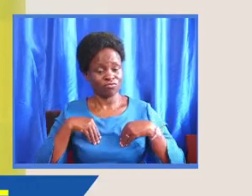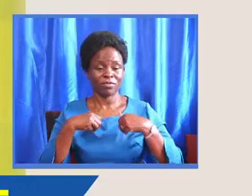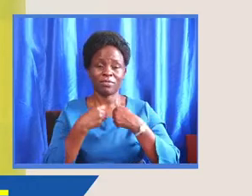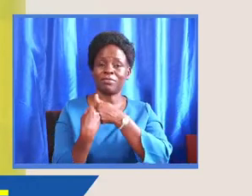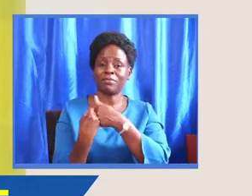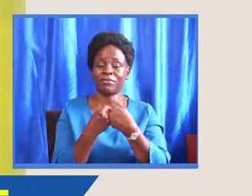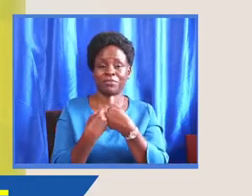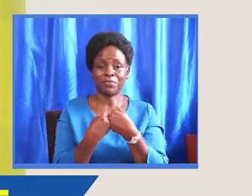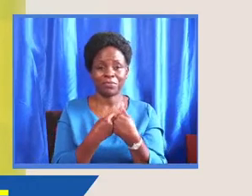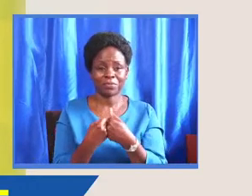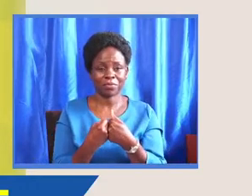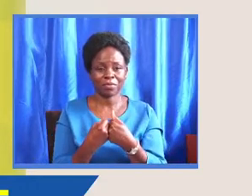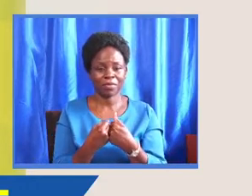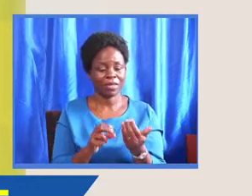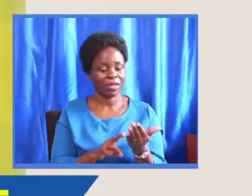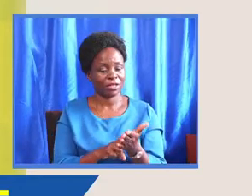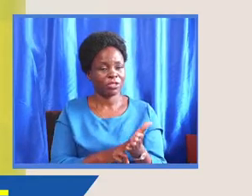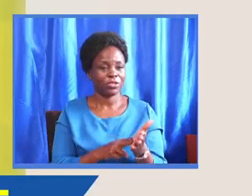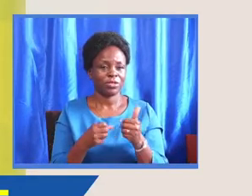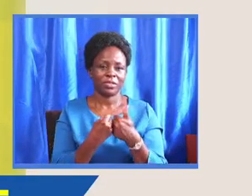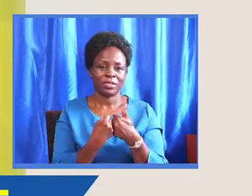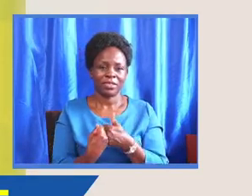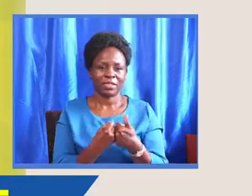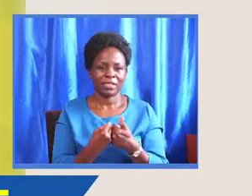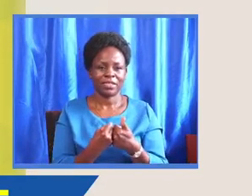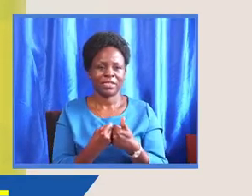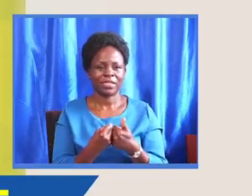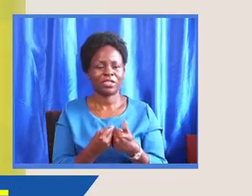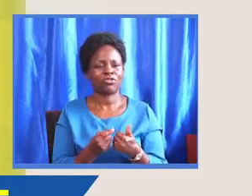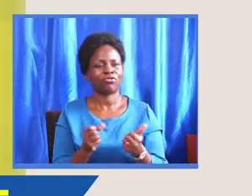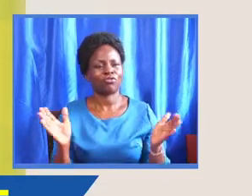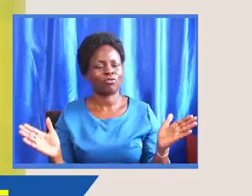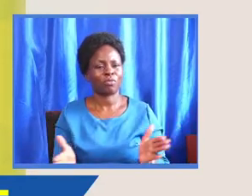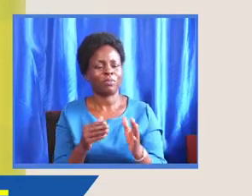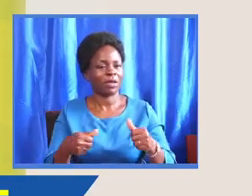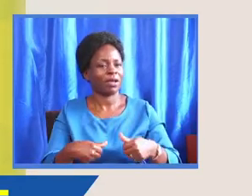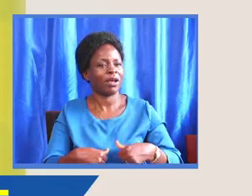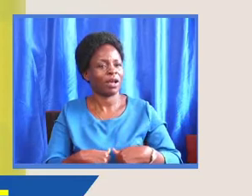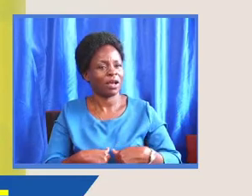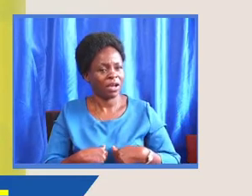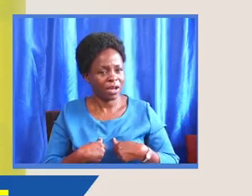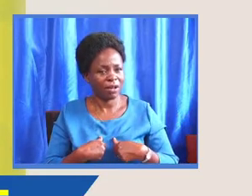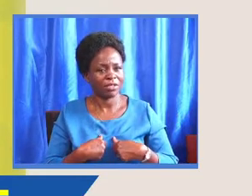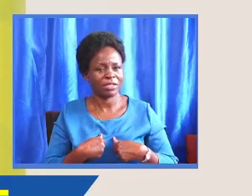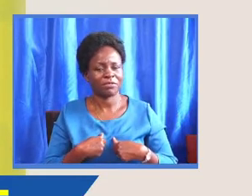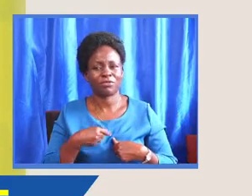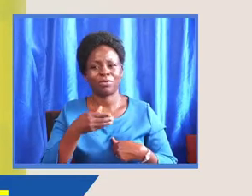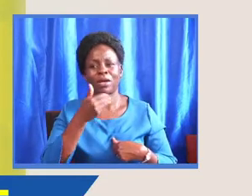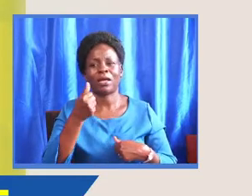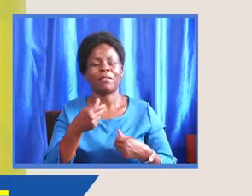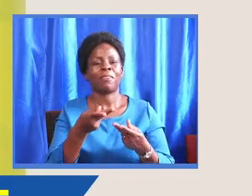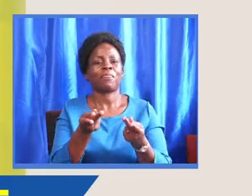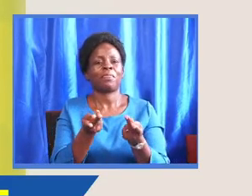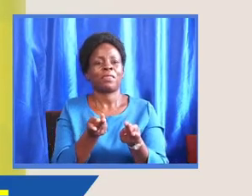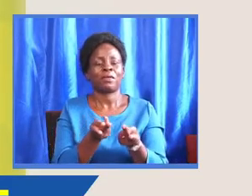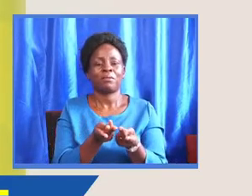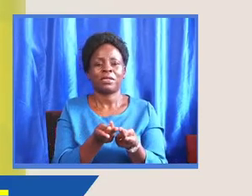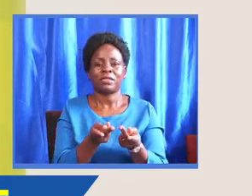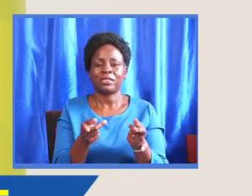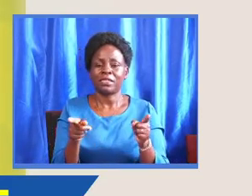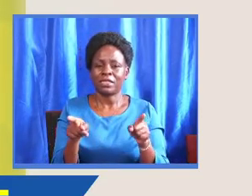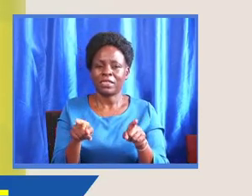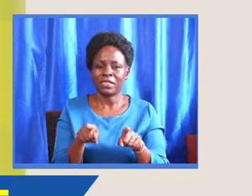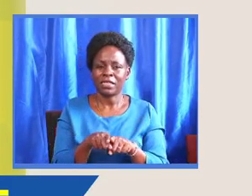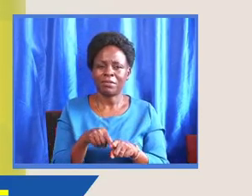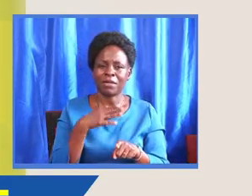challenges and use the challenges to propel ourselves to a better place. And I would also like to